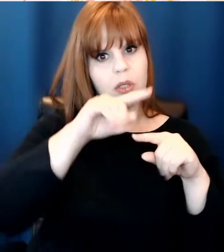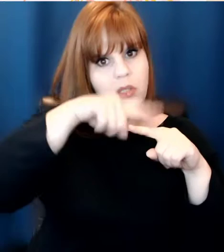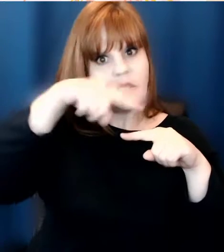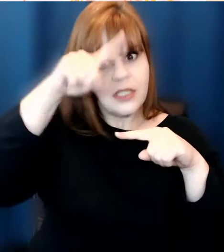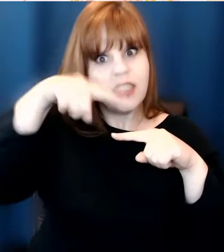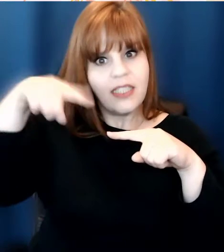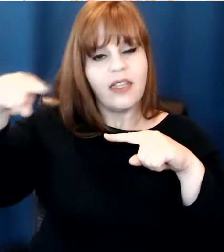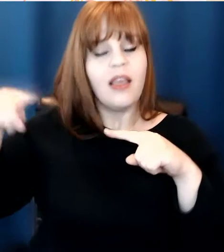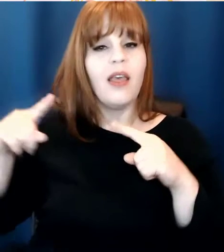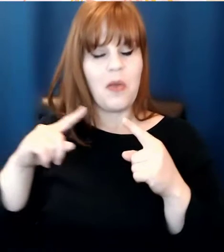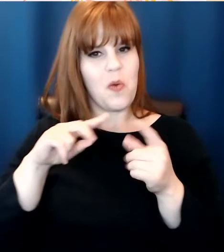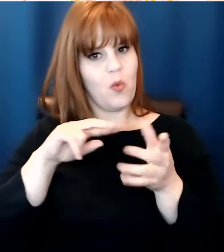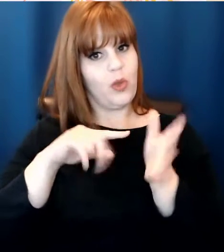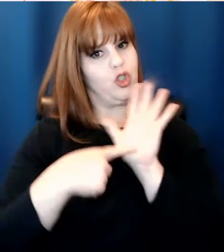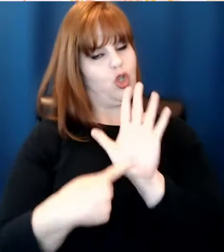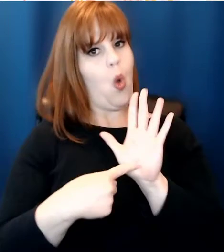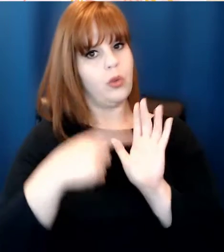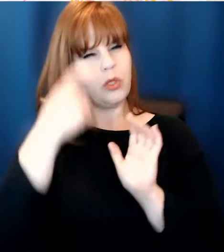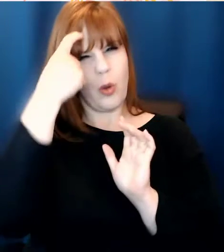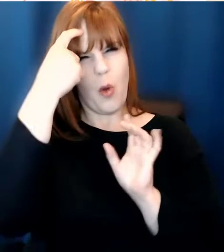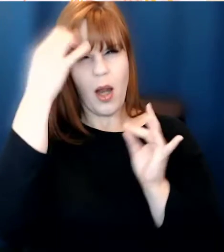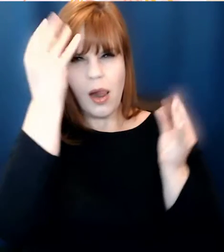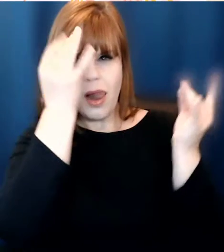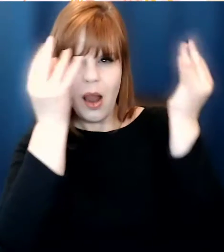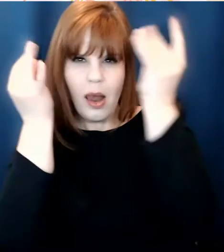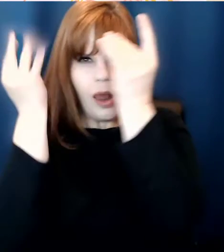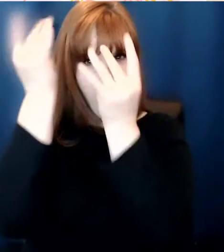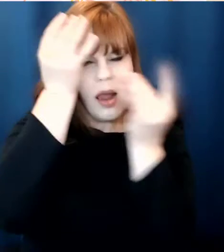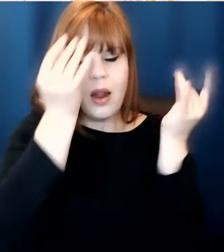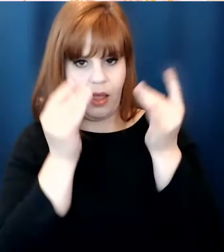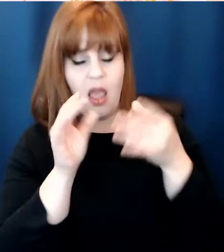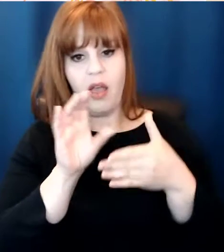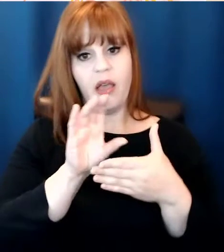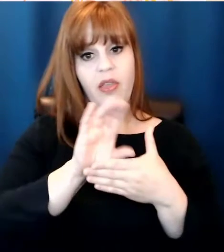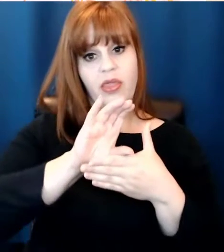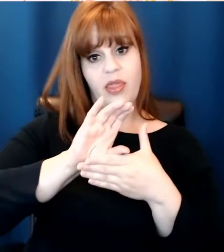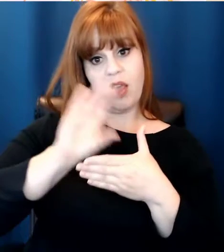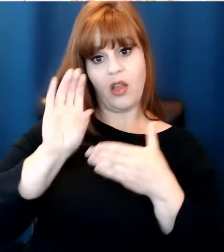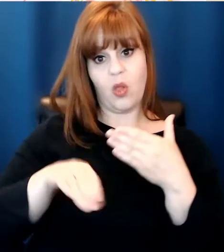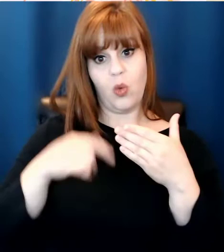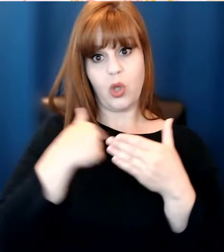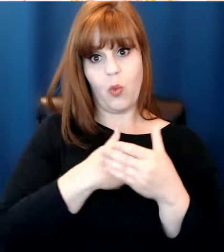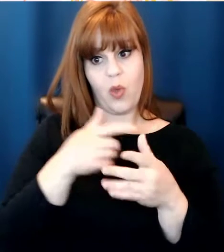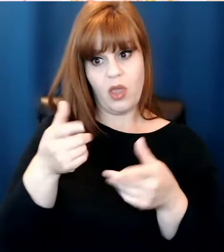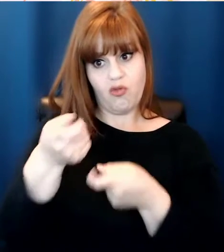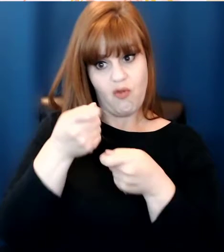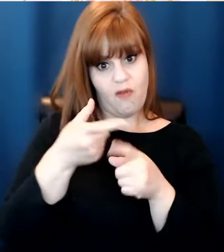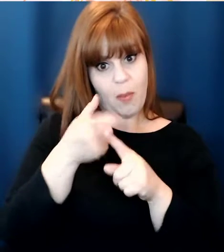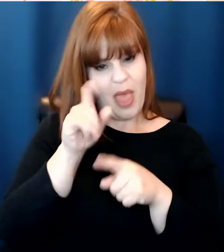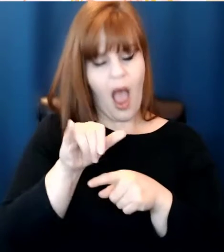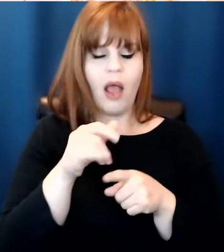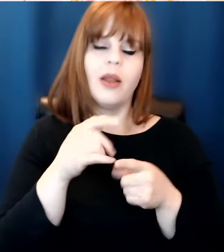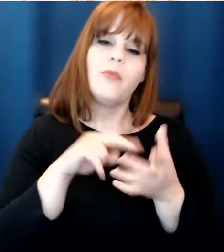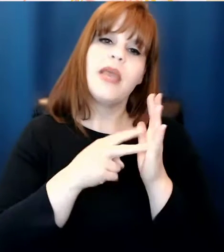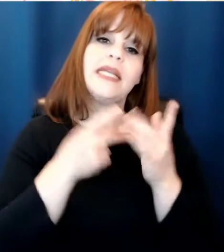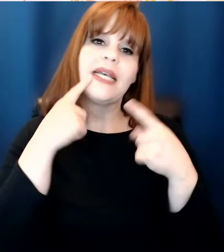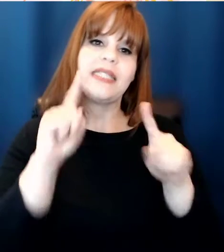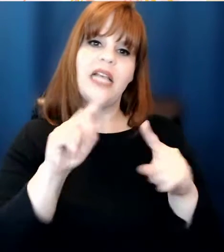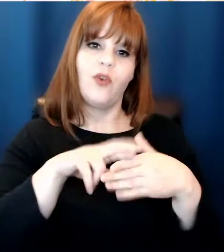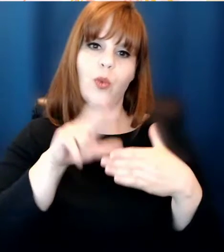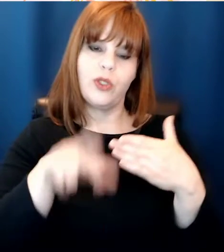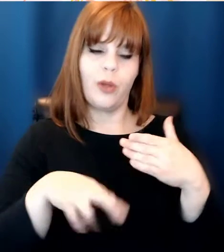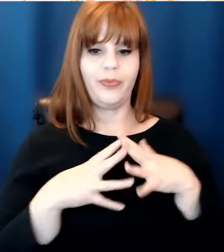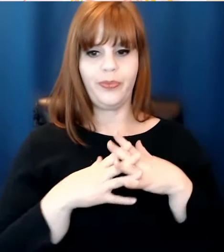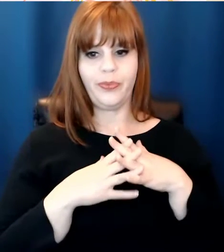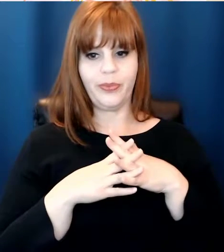that you're actually thinking. And so the conclusion from that, again, was we got successful results. And I can just move